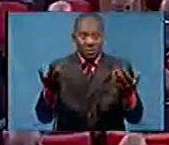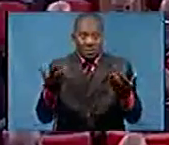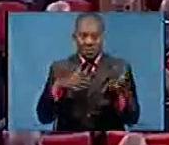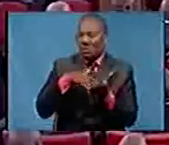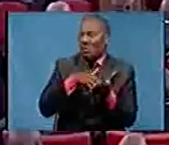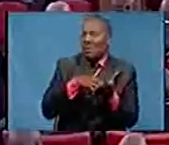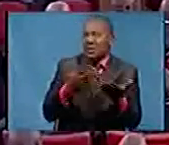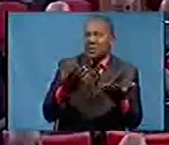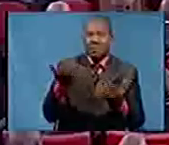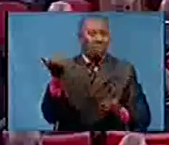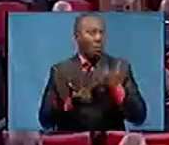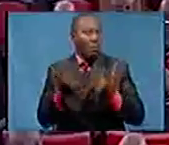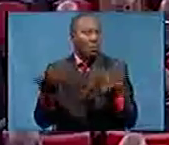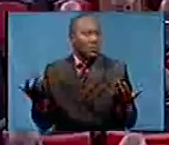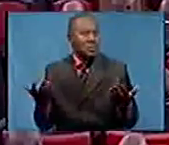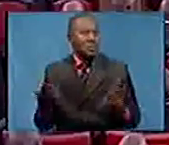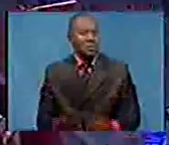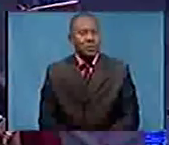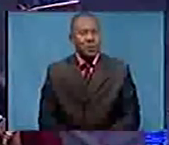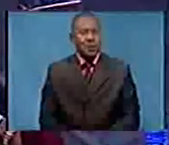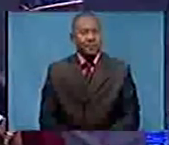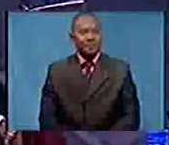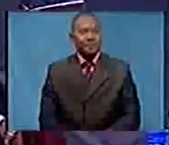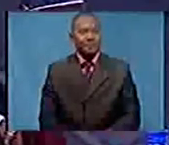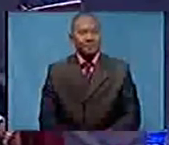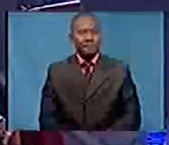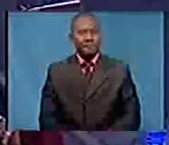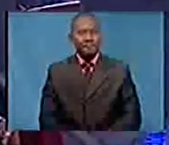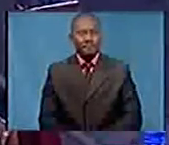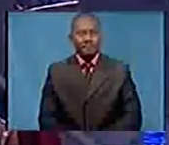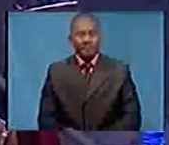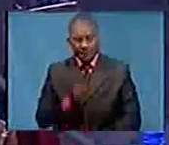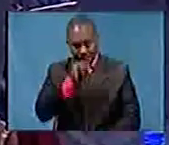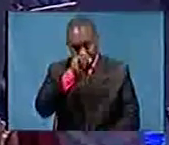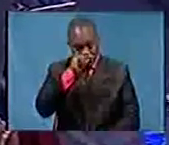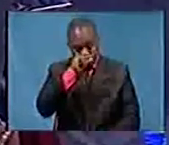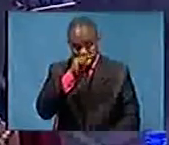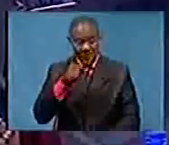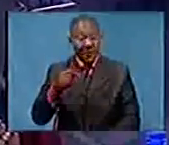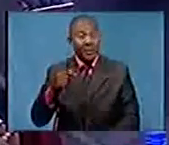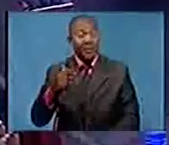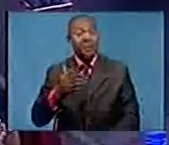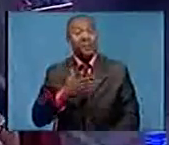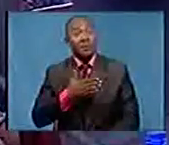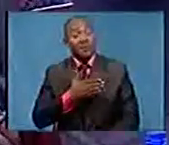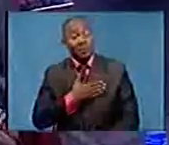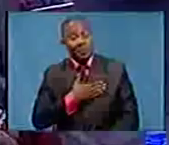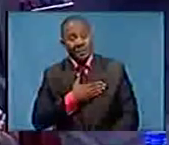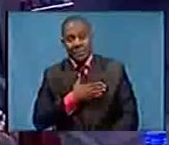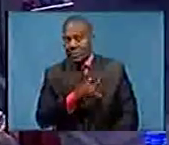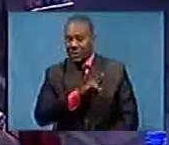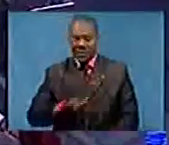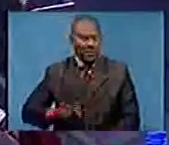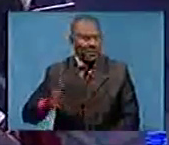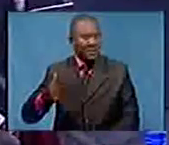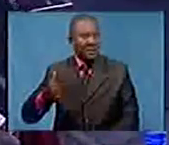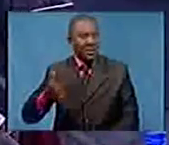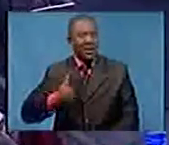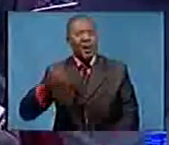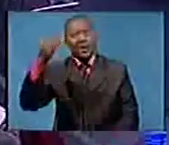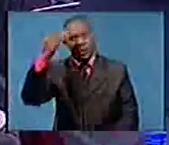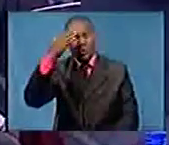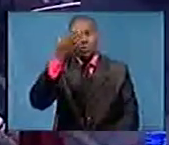weak the state can be. My Lord, we have said that the power is yours. There's no doubt at